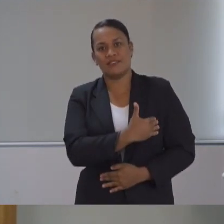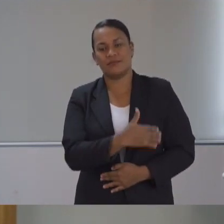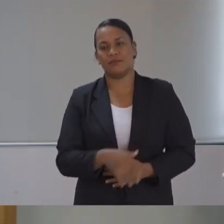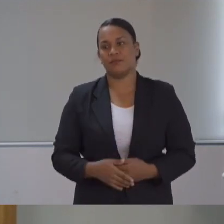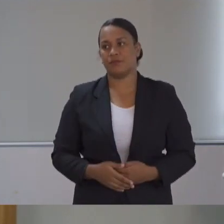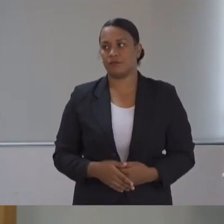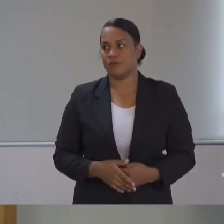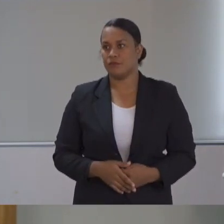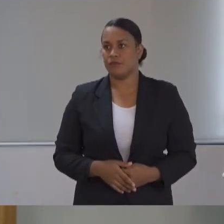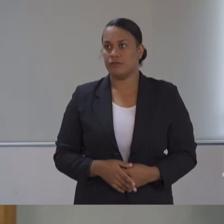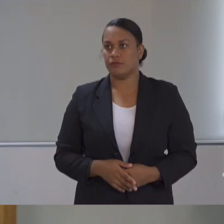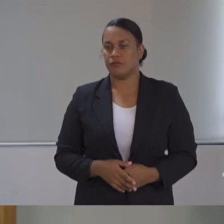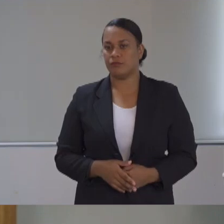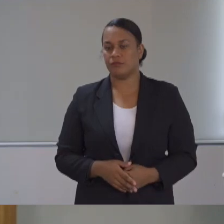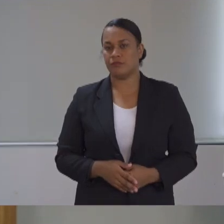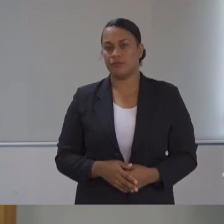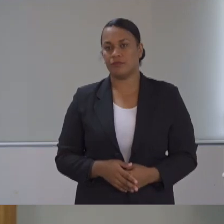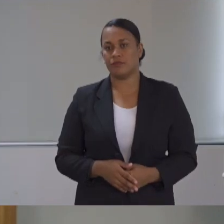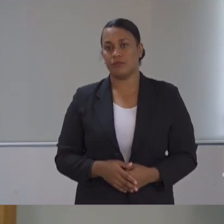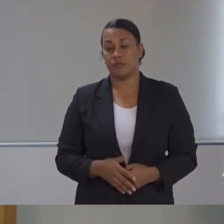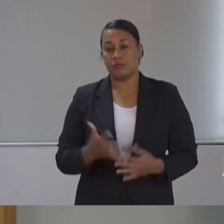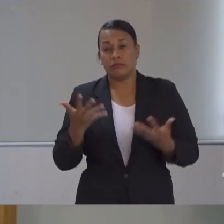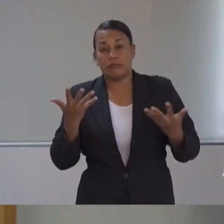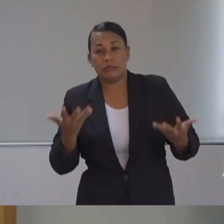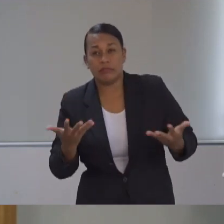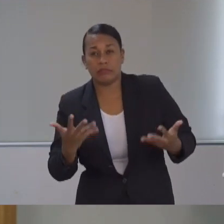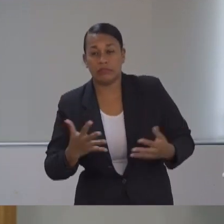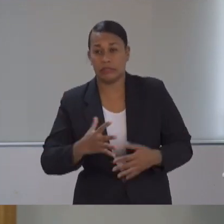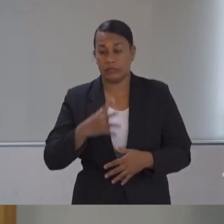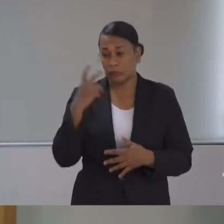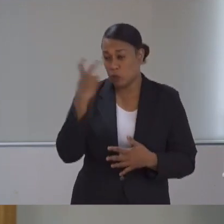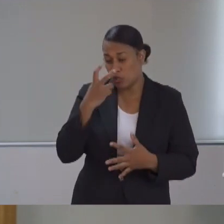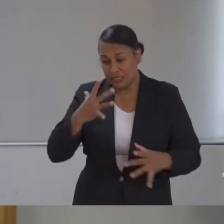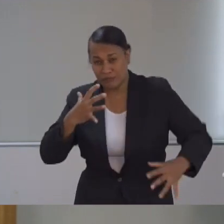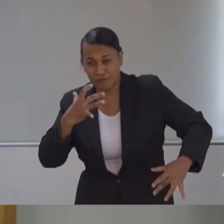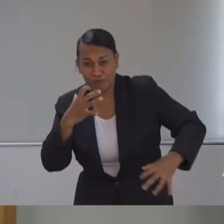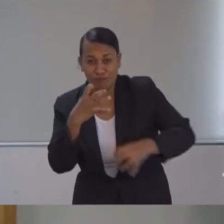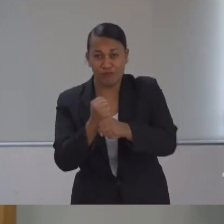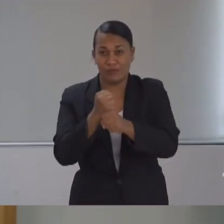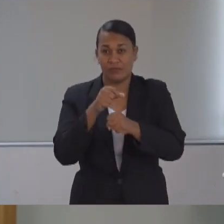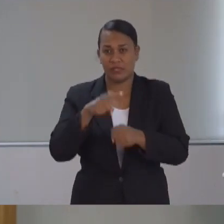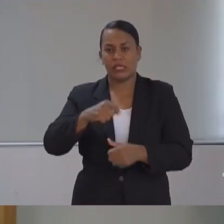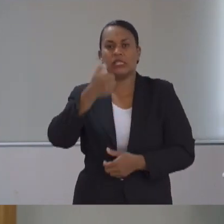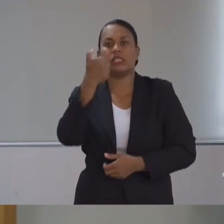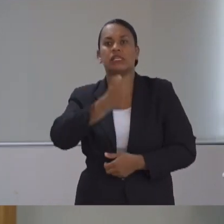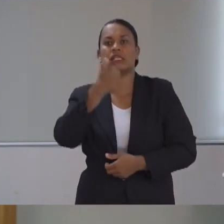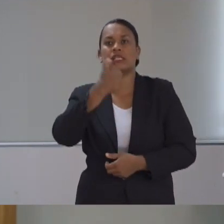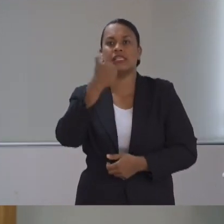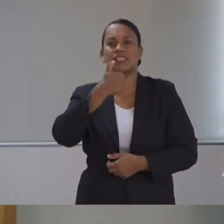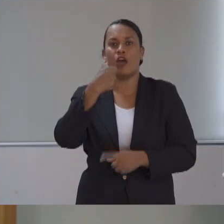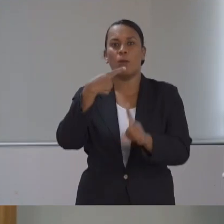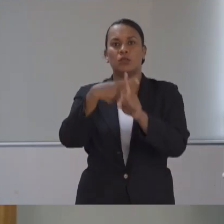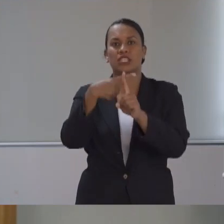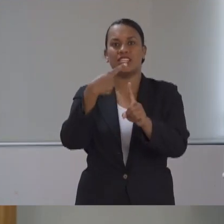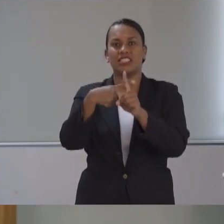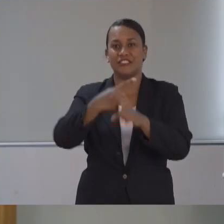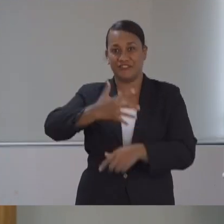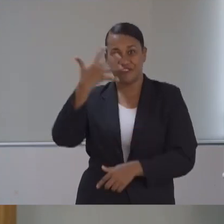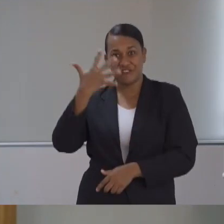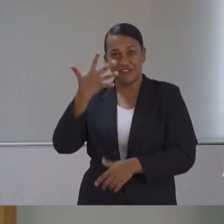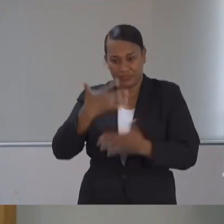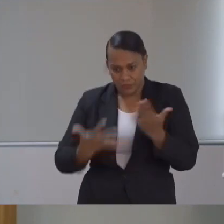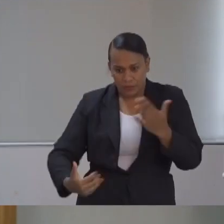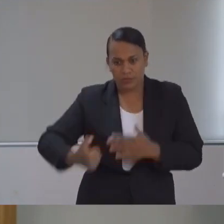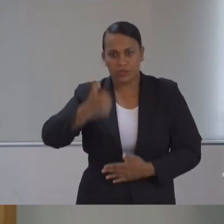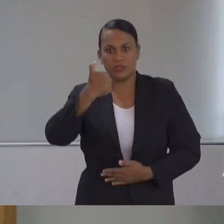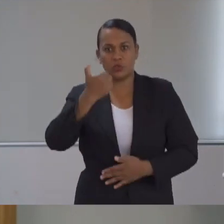This diagnosis takes Fiji's case total to 16. But given the length of time this young